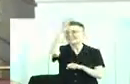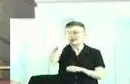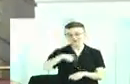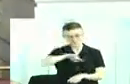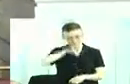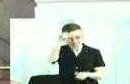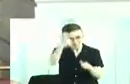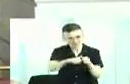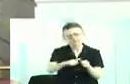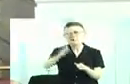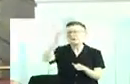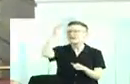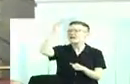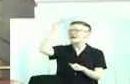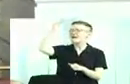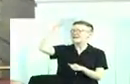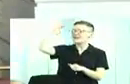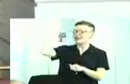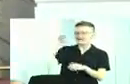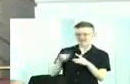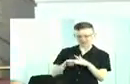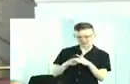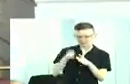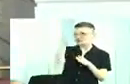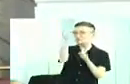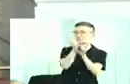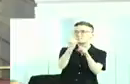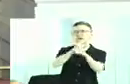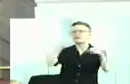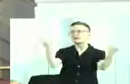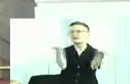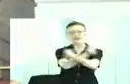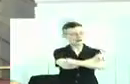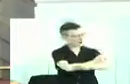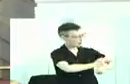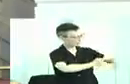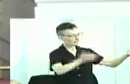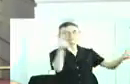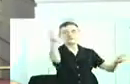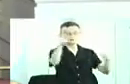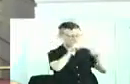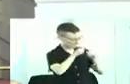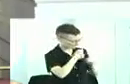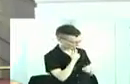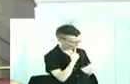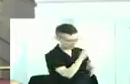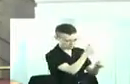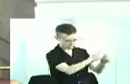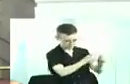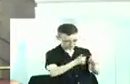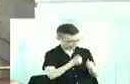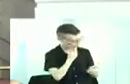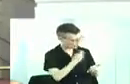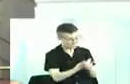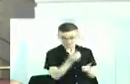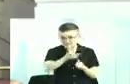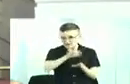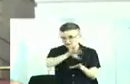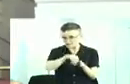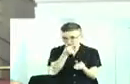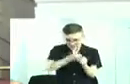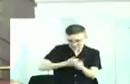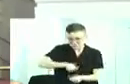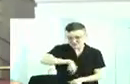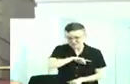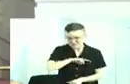That in the beginning, when you made all things, you said they were good, and that includes each and every one of us. And for that, we give you